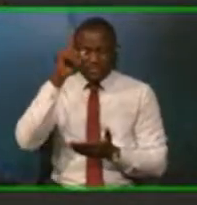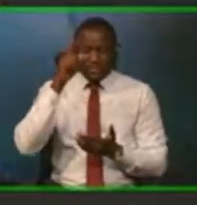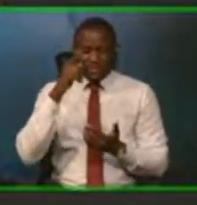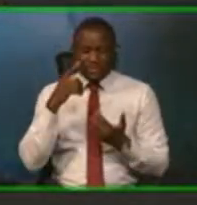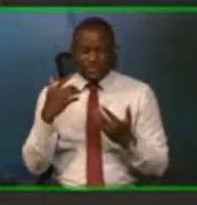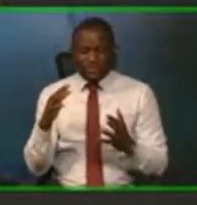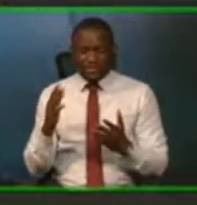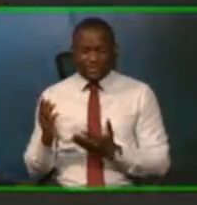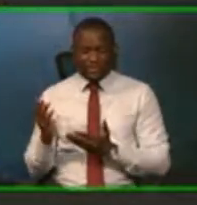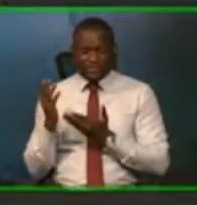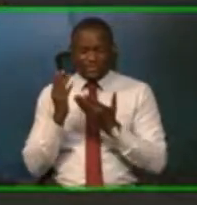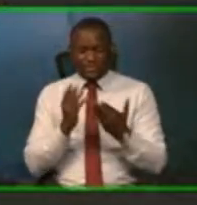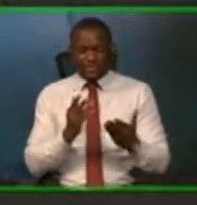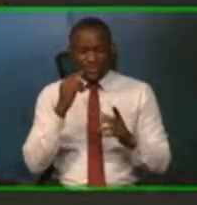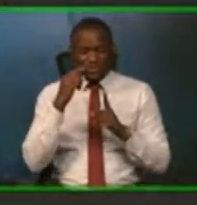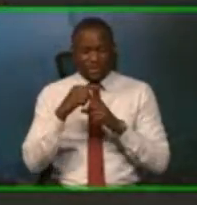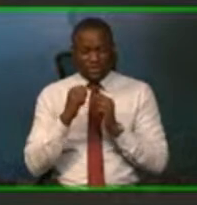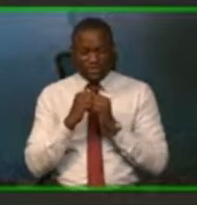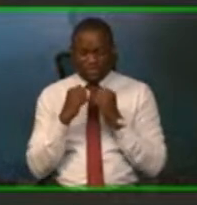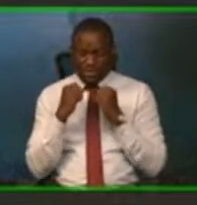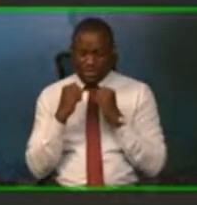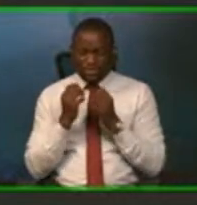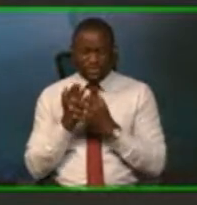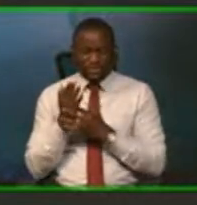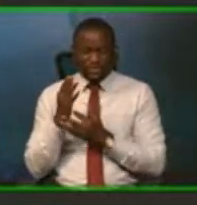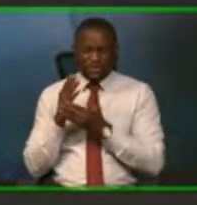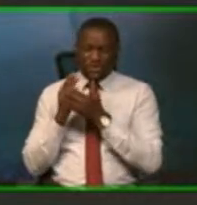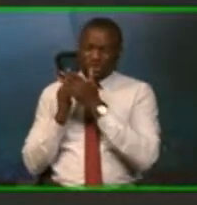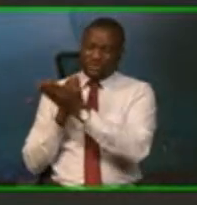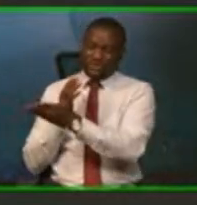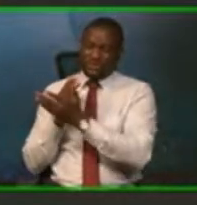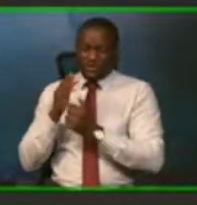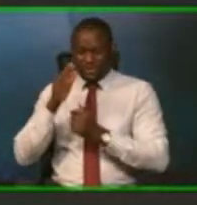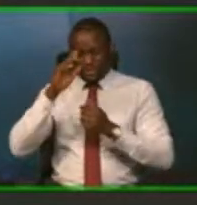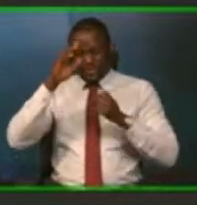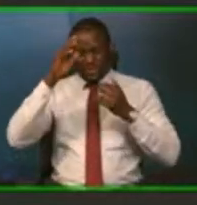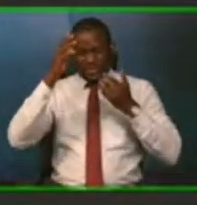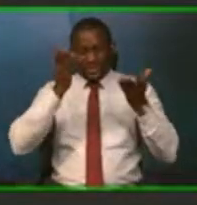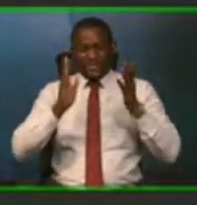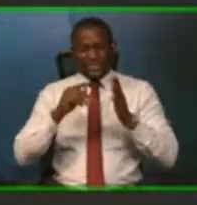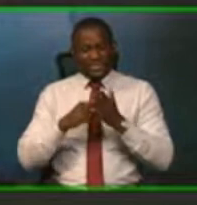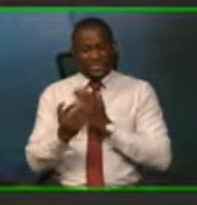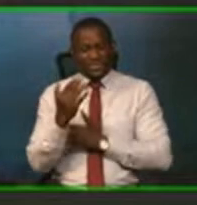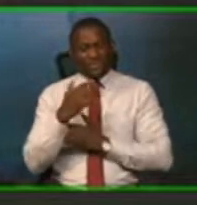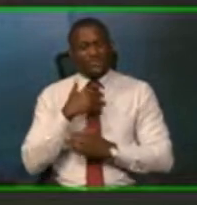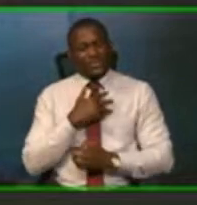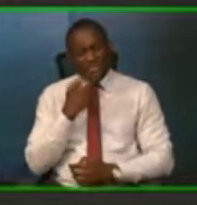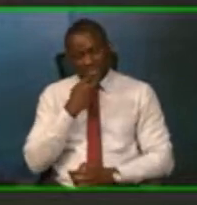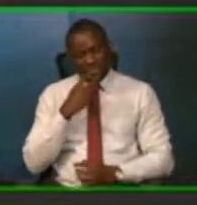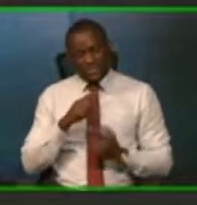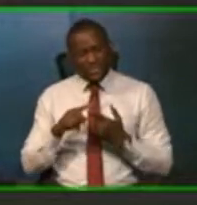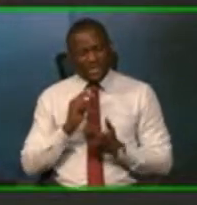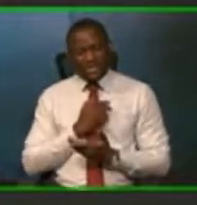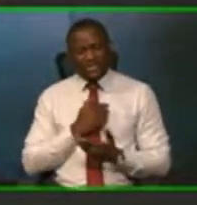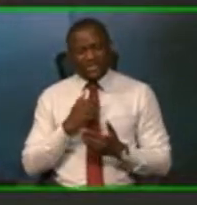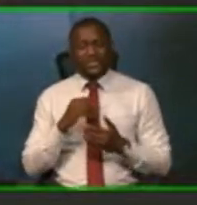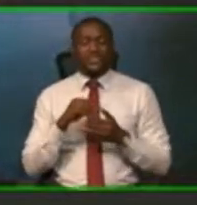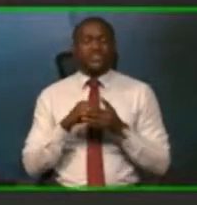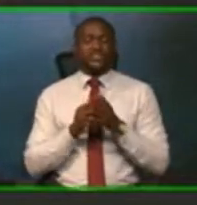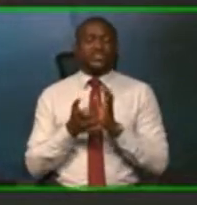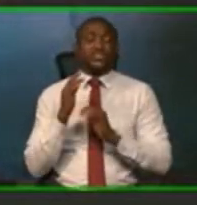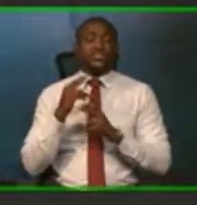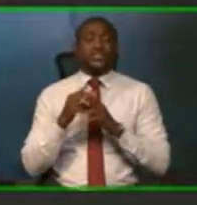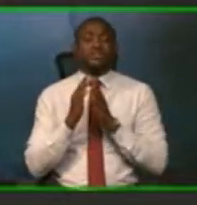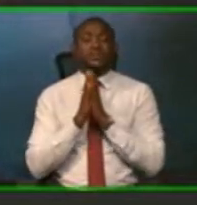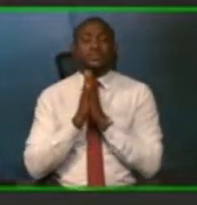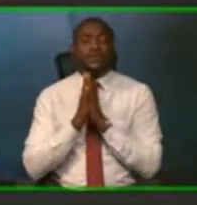words with power through your servants. Even this morning, speak to us. In Jesus' mighty name I pray.